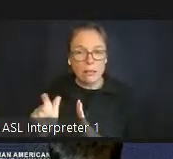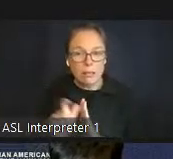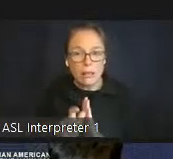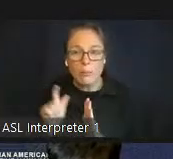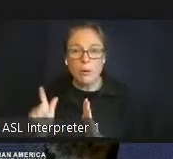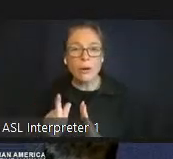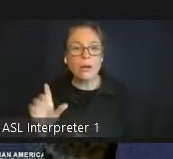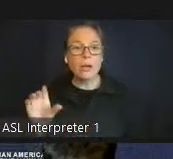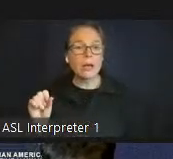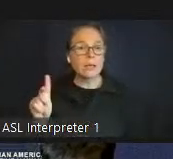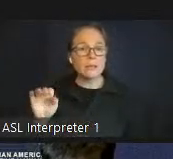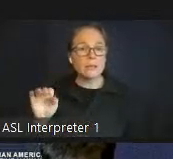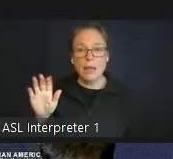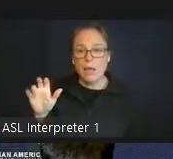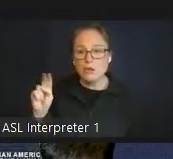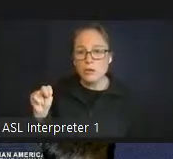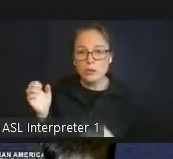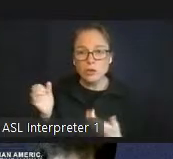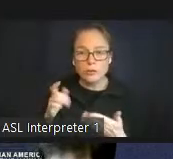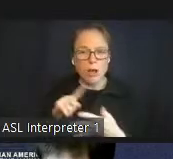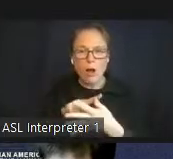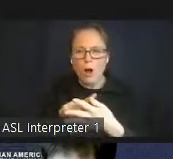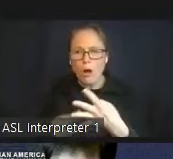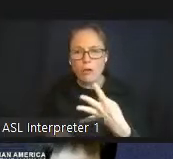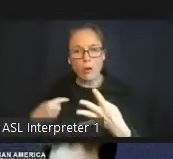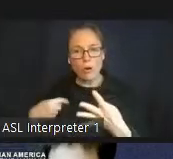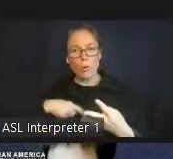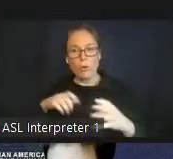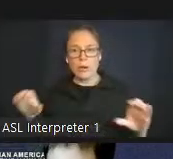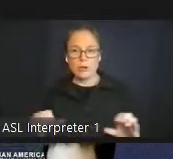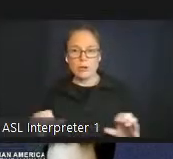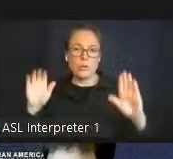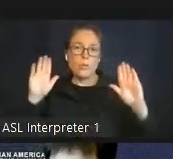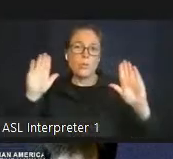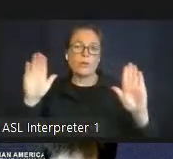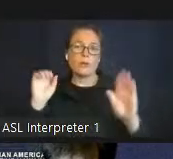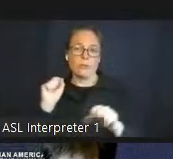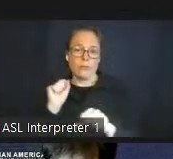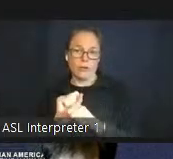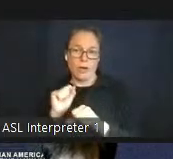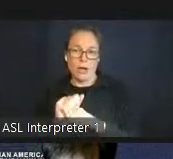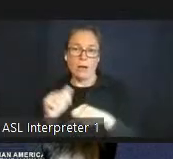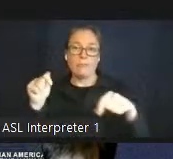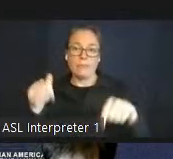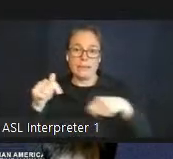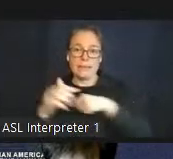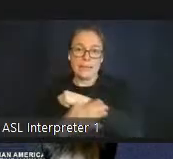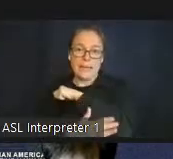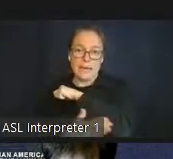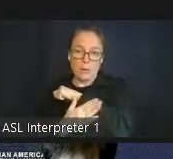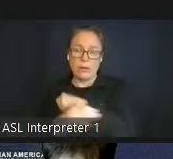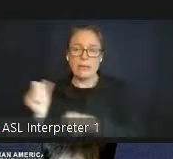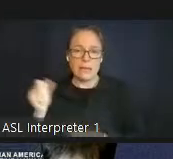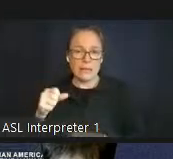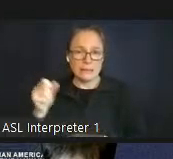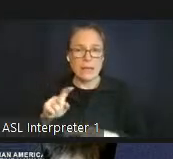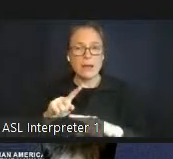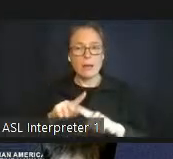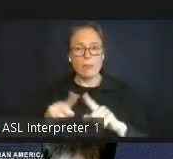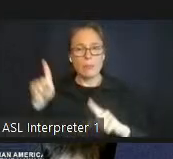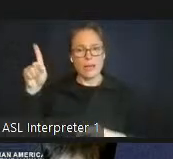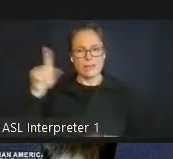conciliation services, I think we do a phenomenal job as a county, but our